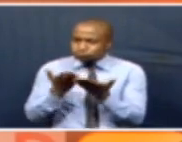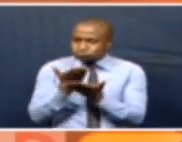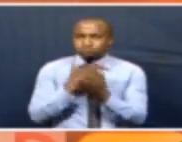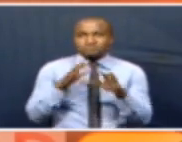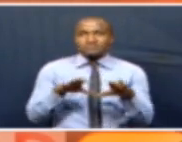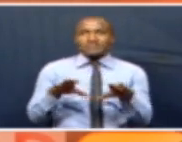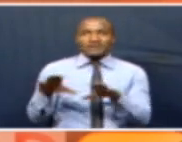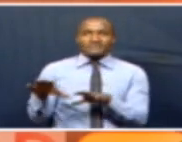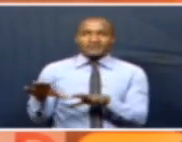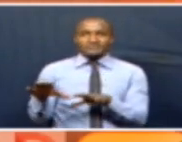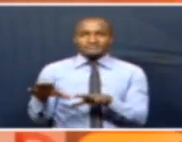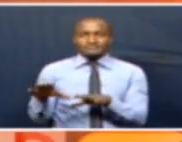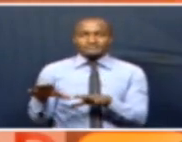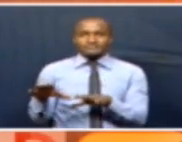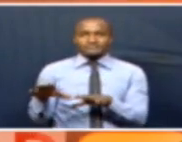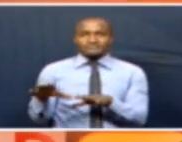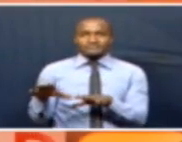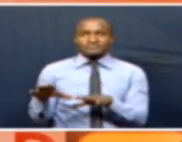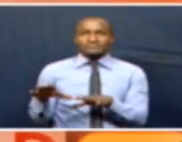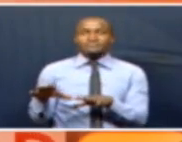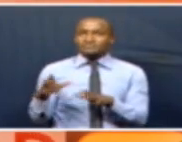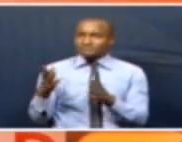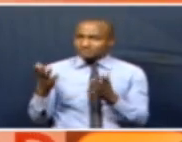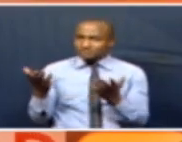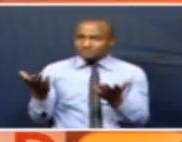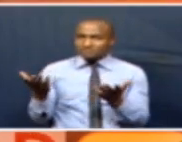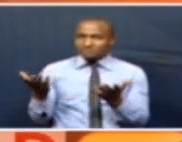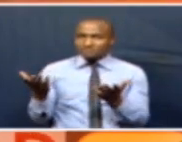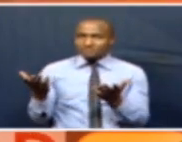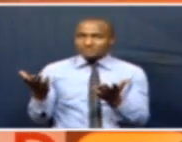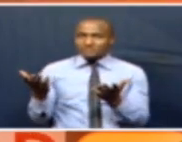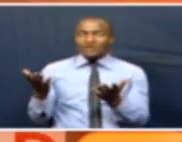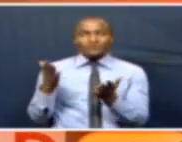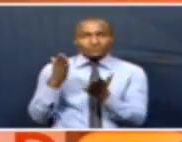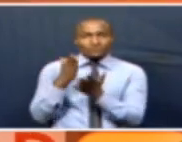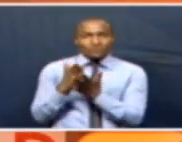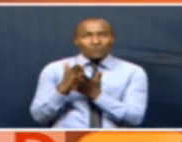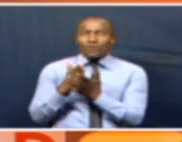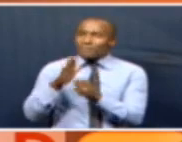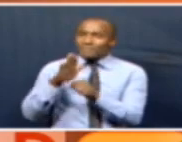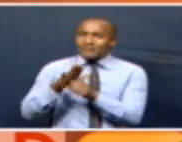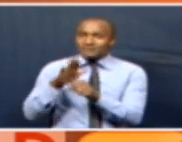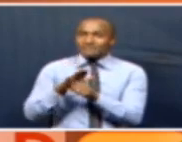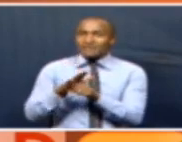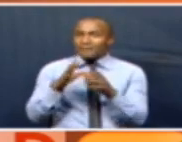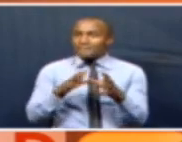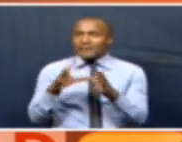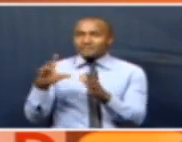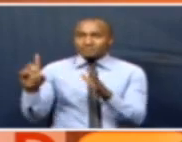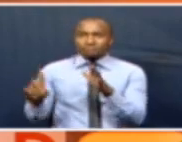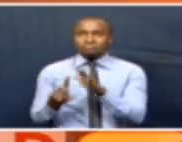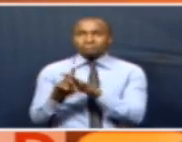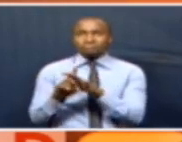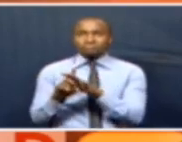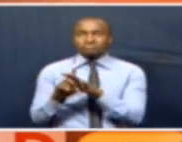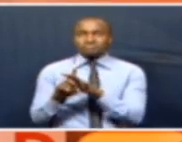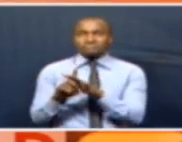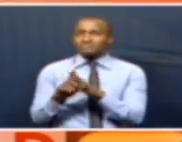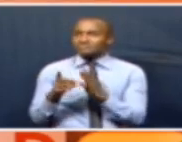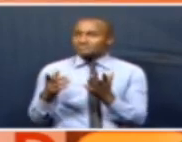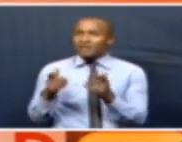a way, although democracy as a multi-party has come, it is very badly